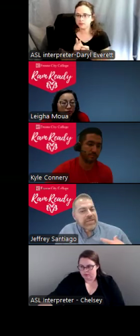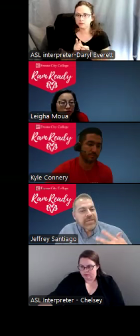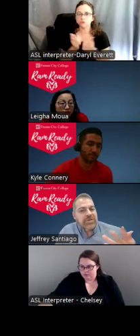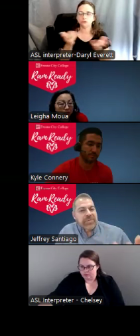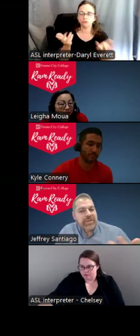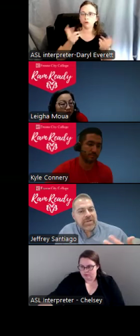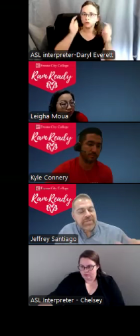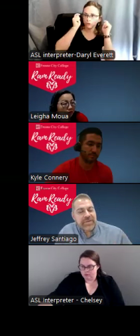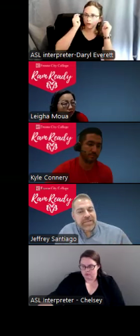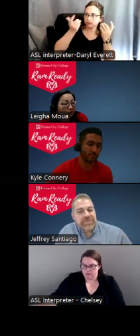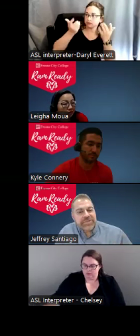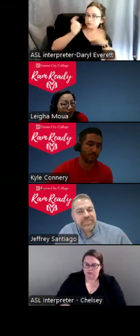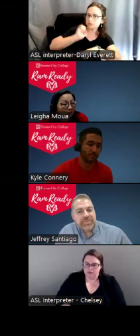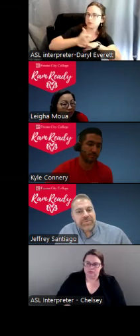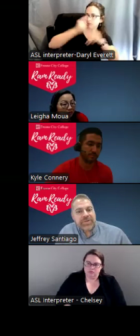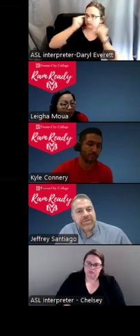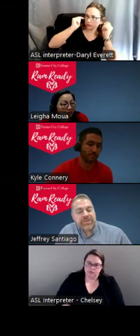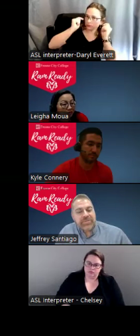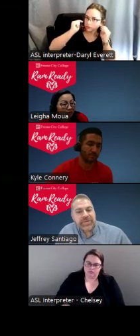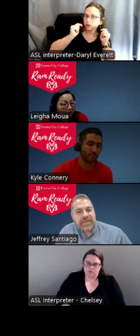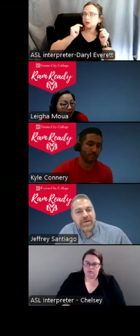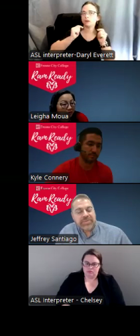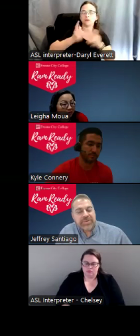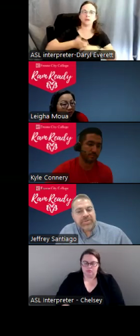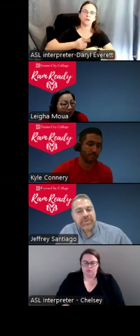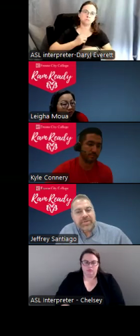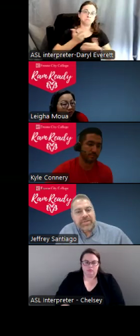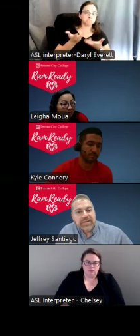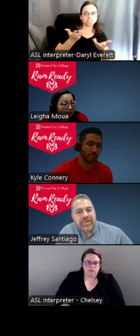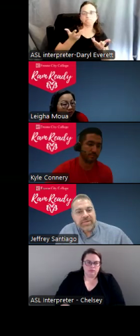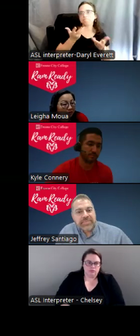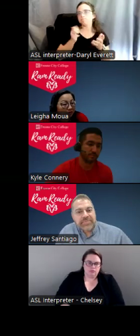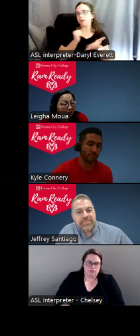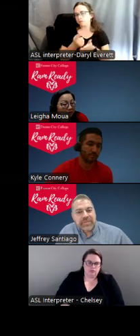or it could be a lot of different issues, but we're there, you know, we're here to help you.